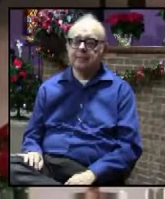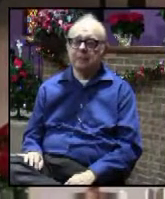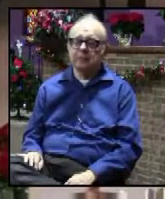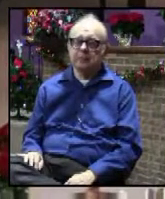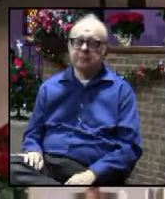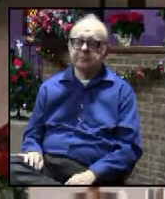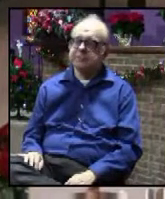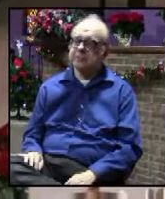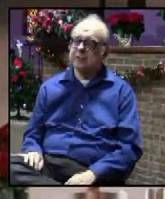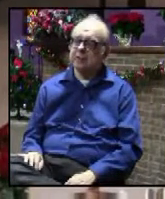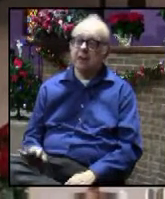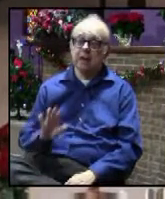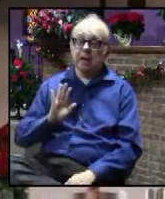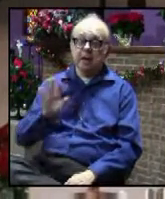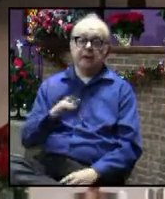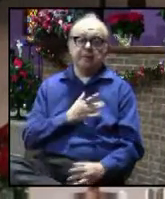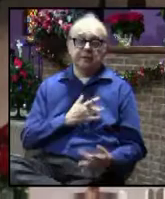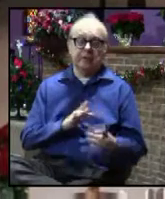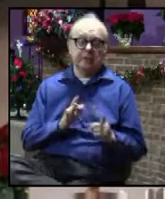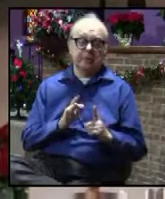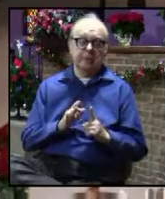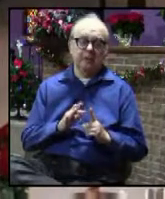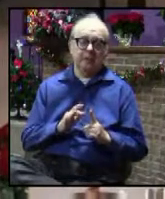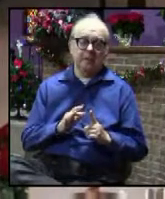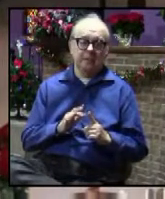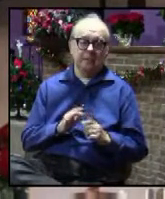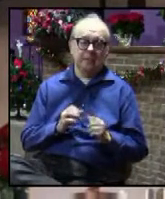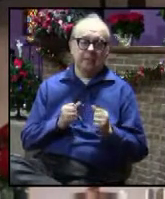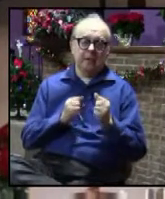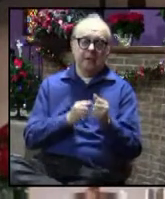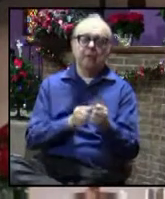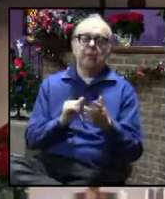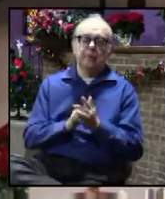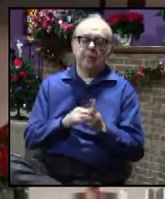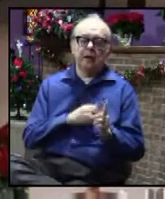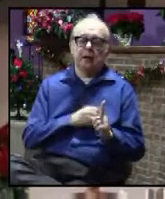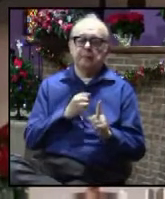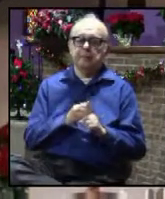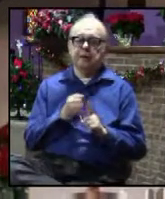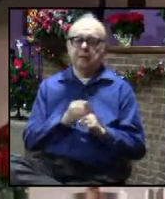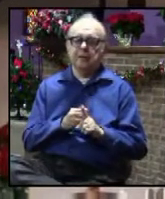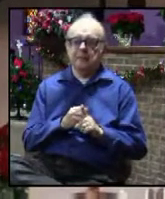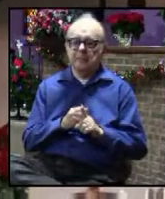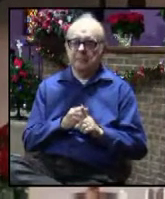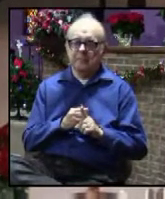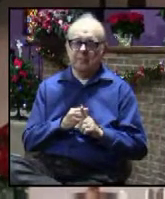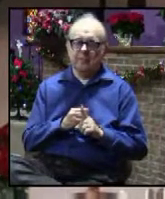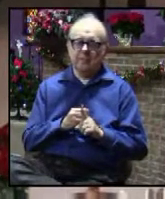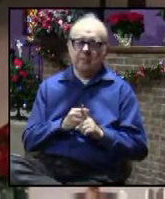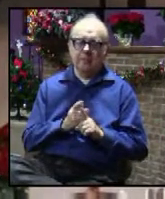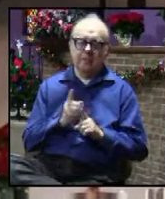after his heart had followed that beat of